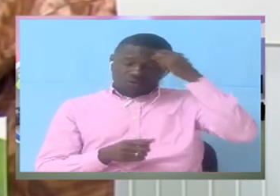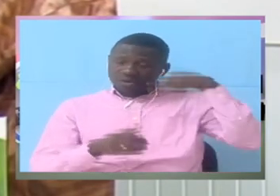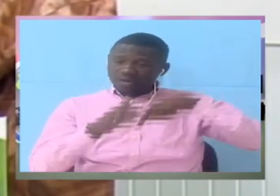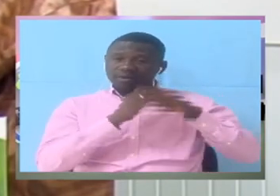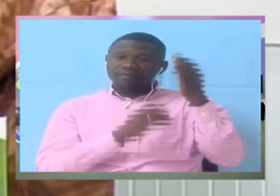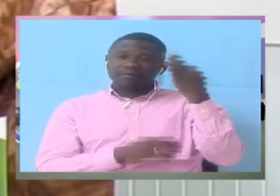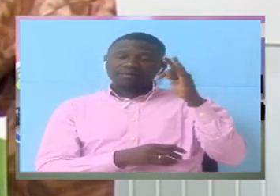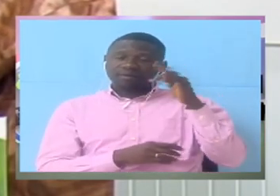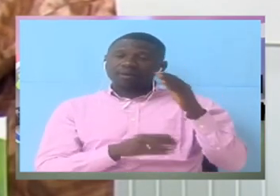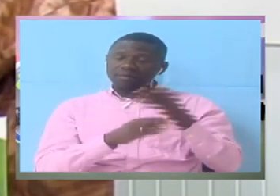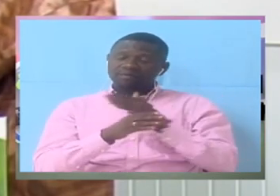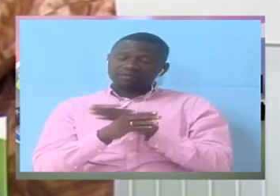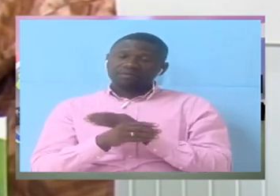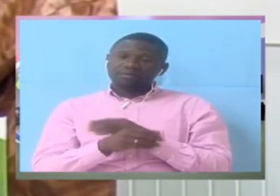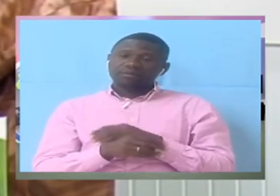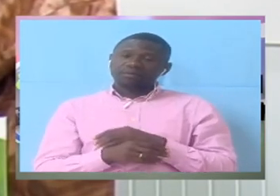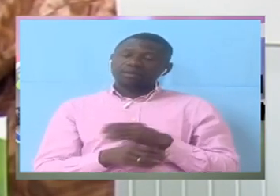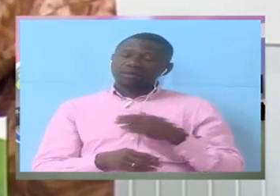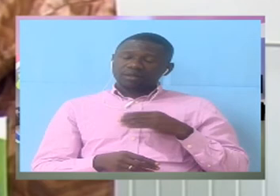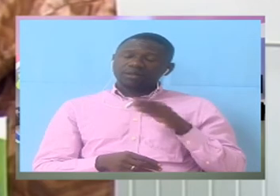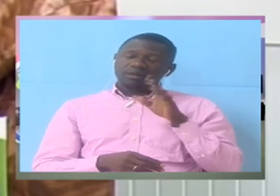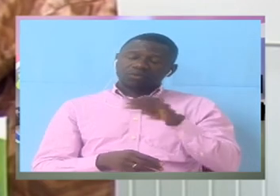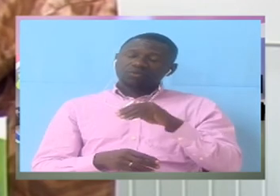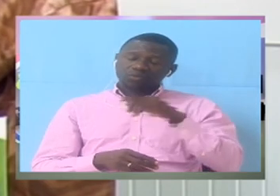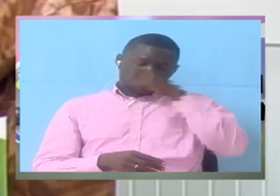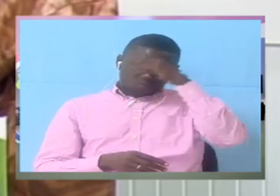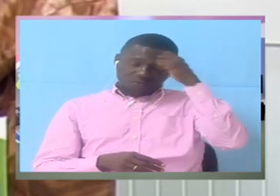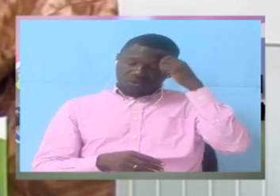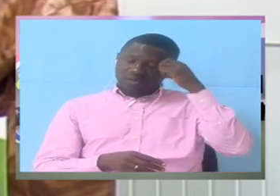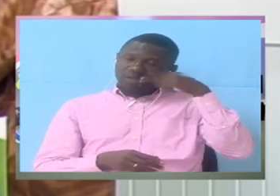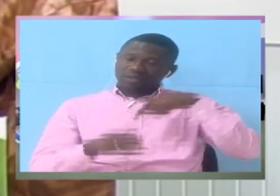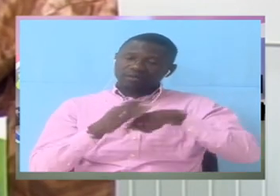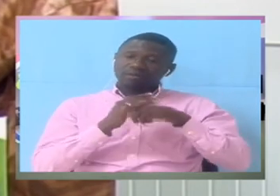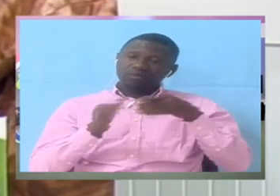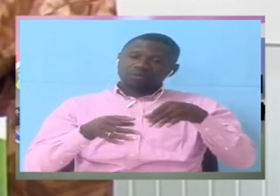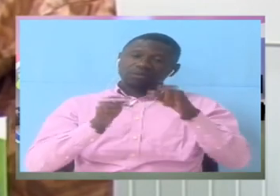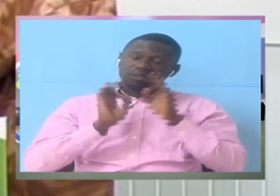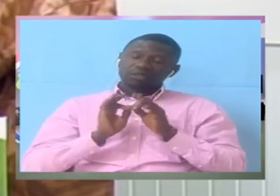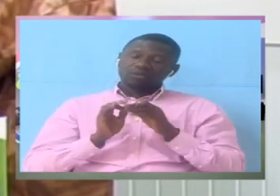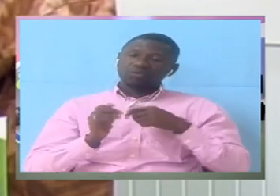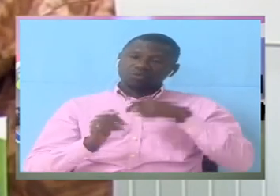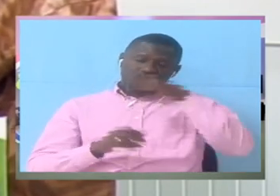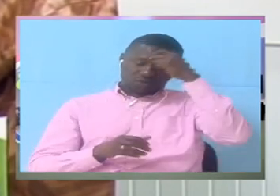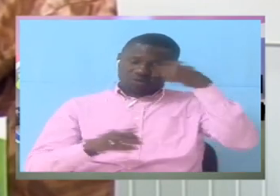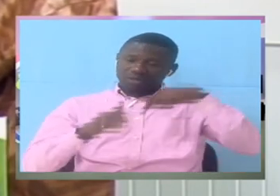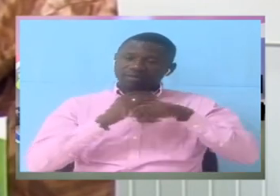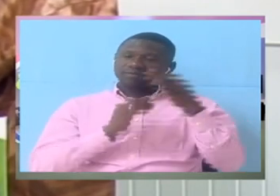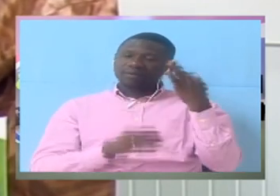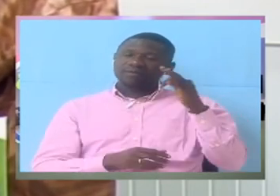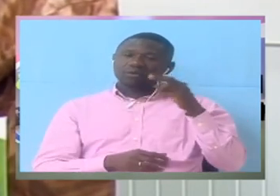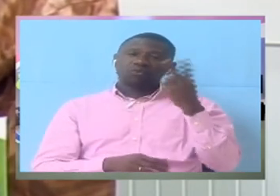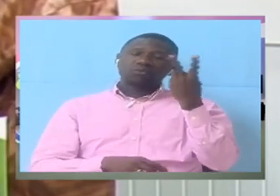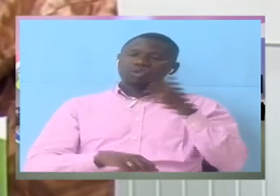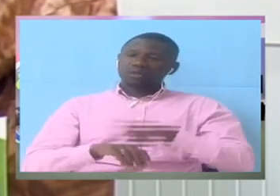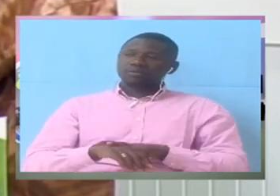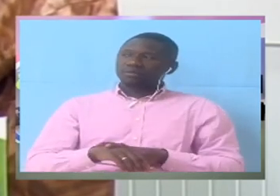you understood the trade? Sinyafula. I was taken to Farafeni on two occasions.